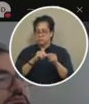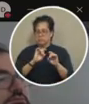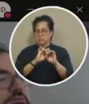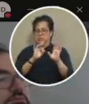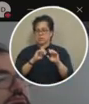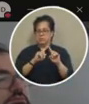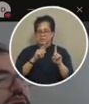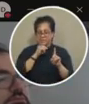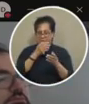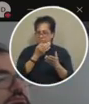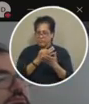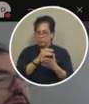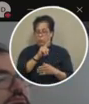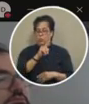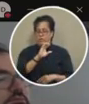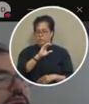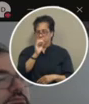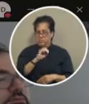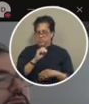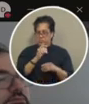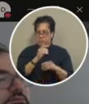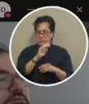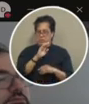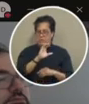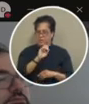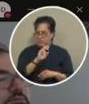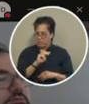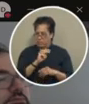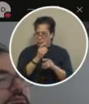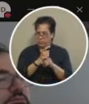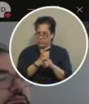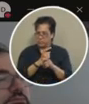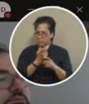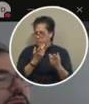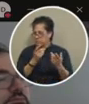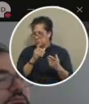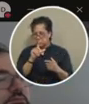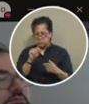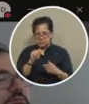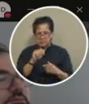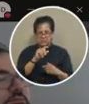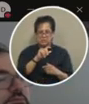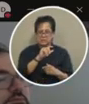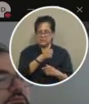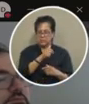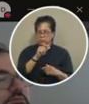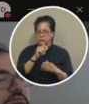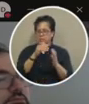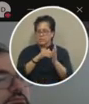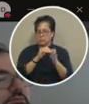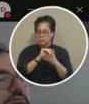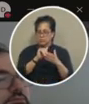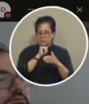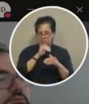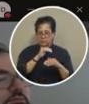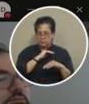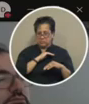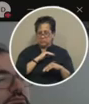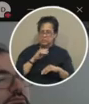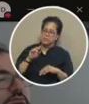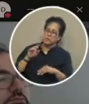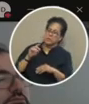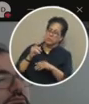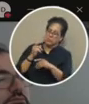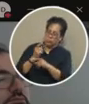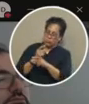was not funded 100% by the COG, correct? I think there was about maybe $10,000 or $20,000 that wasn't met. As far as I